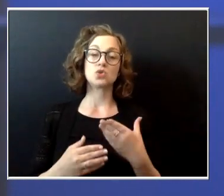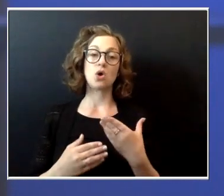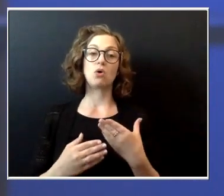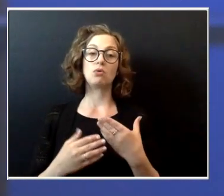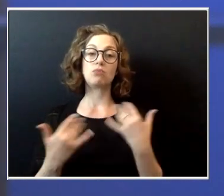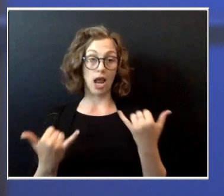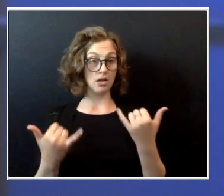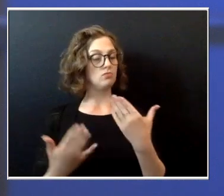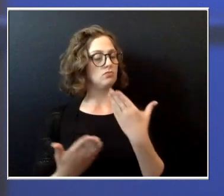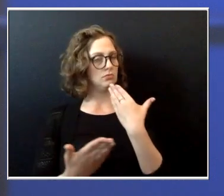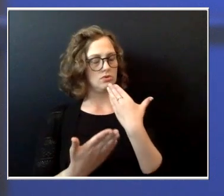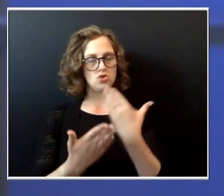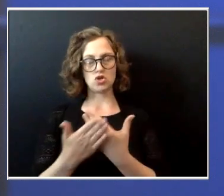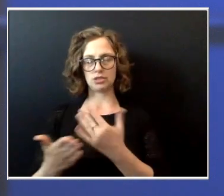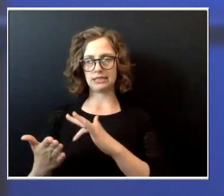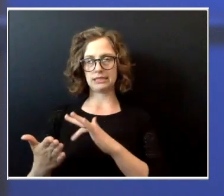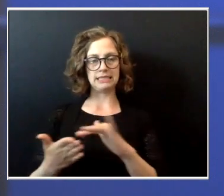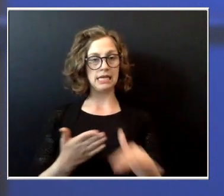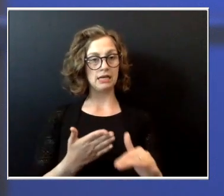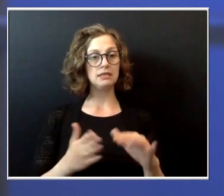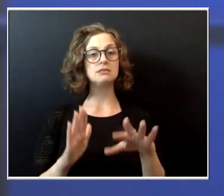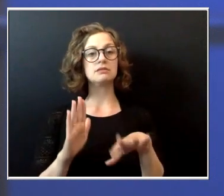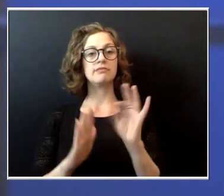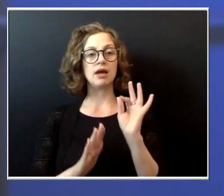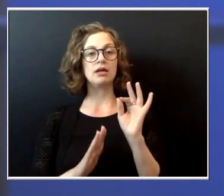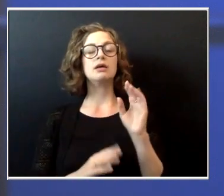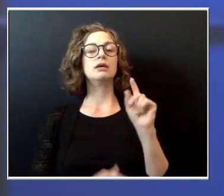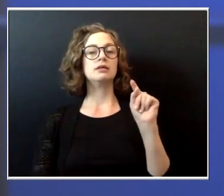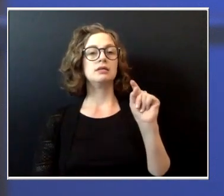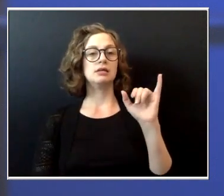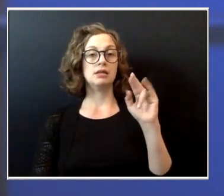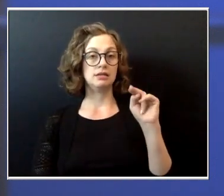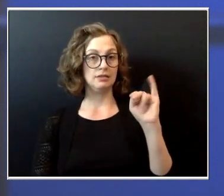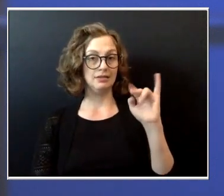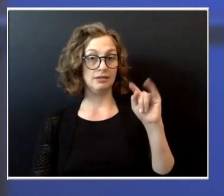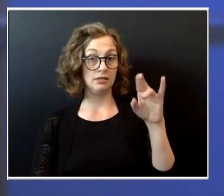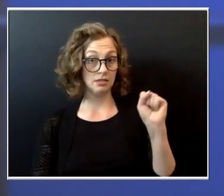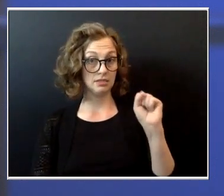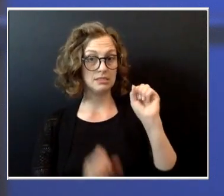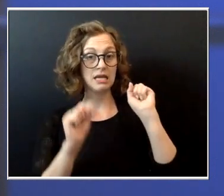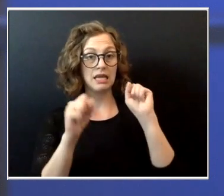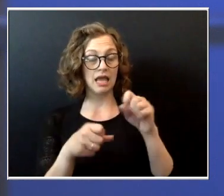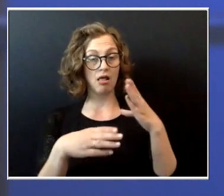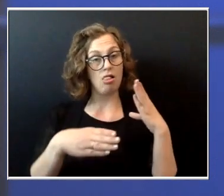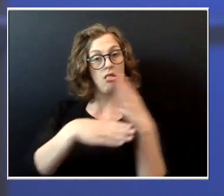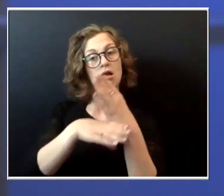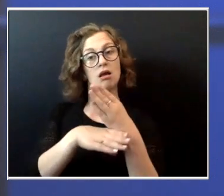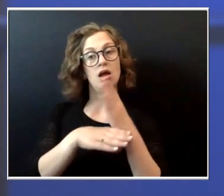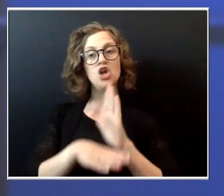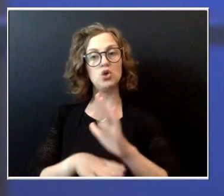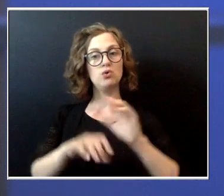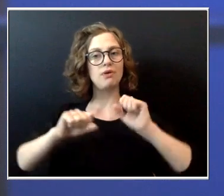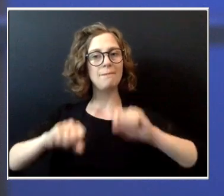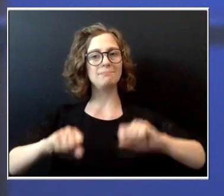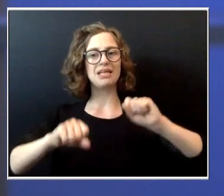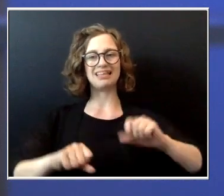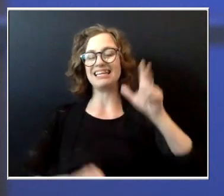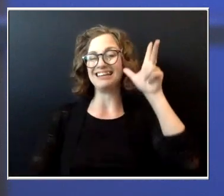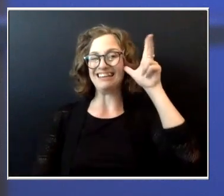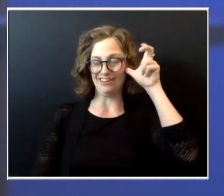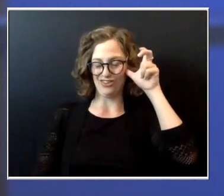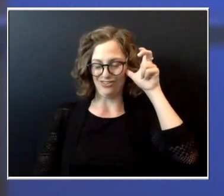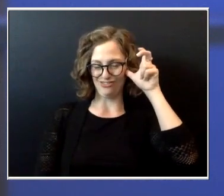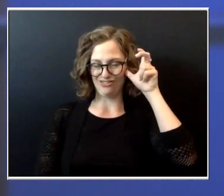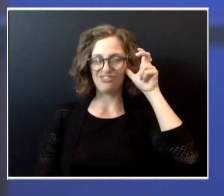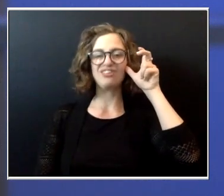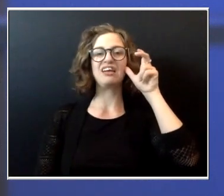that tinnitus actually can interfere with your ability to hear. It blocks out a certain amount of